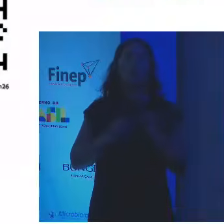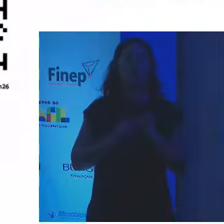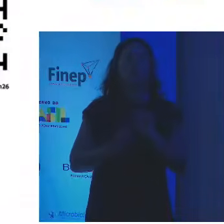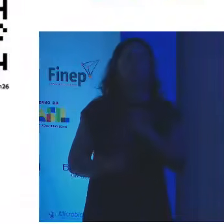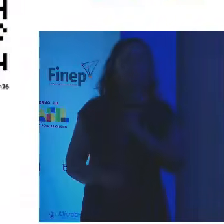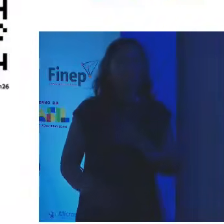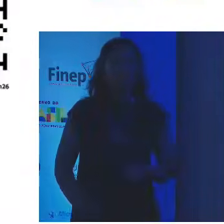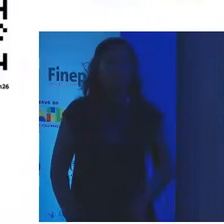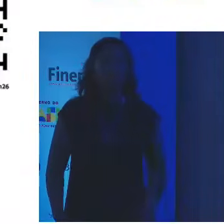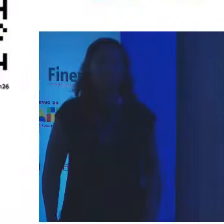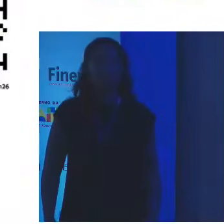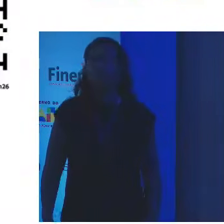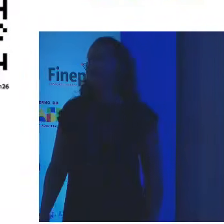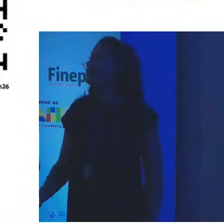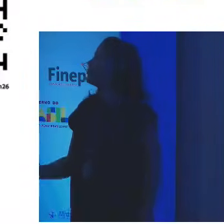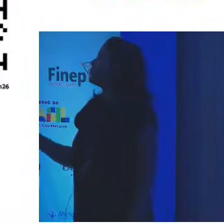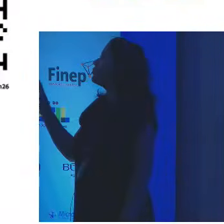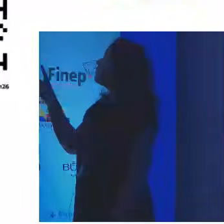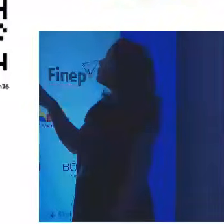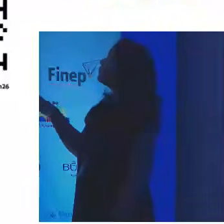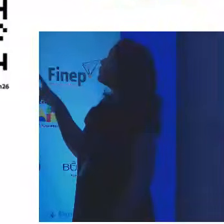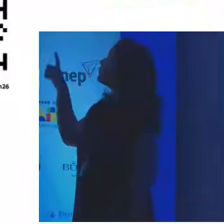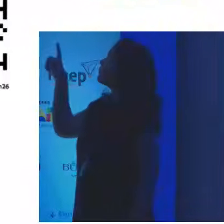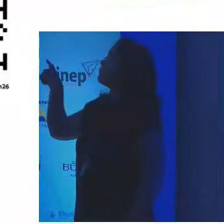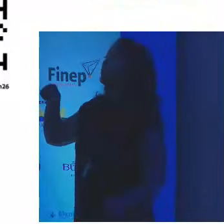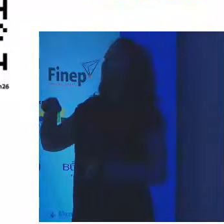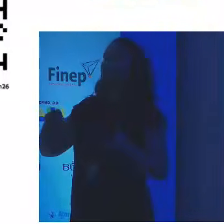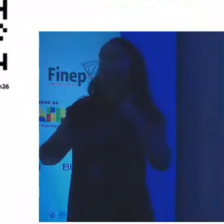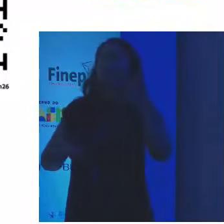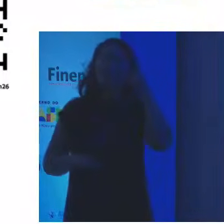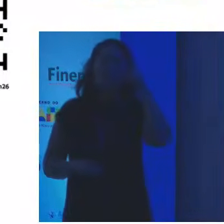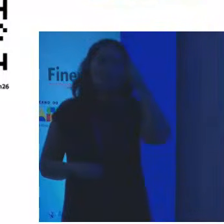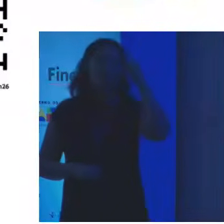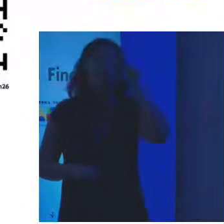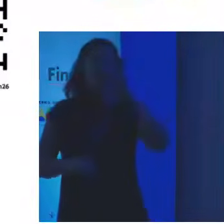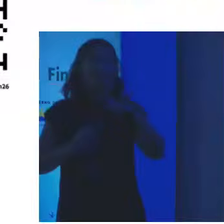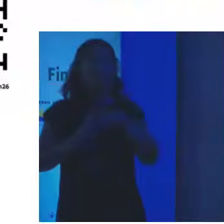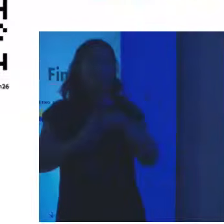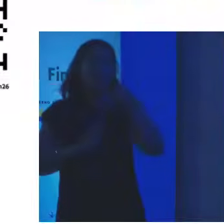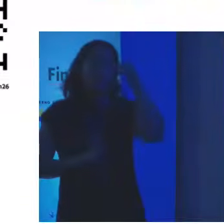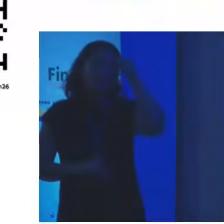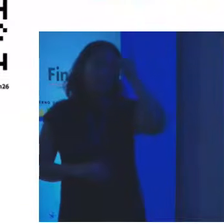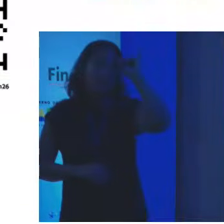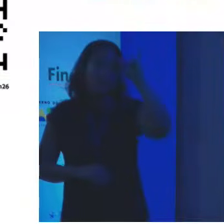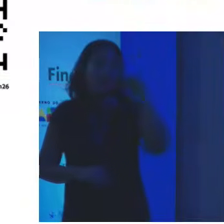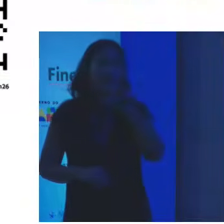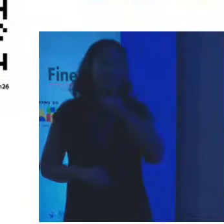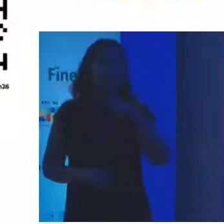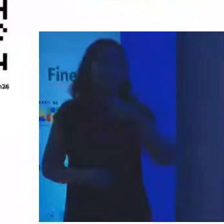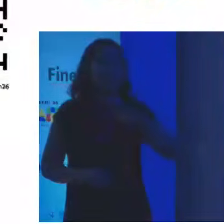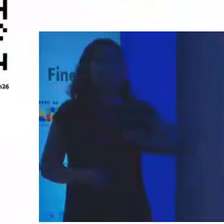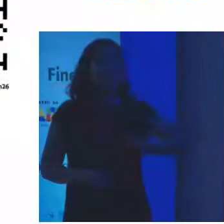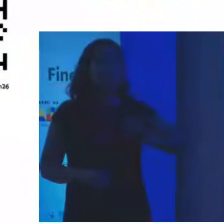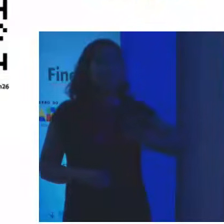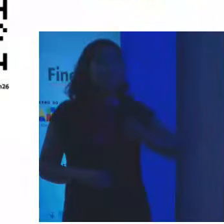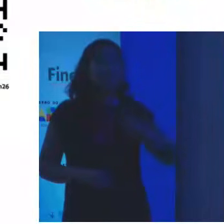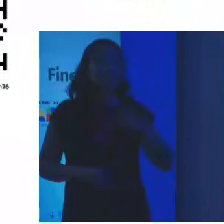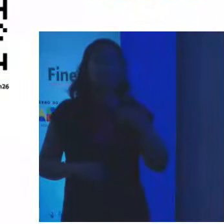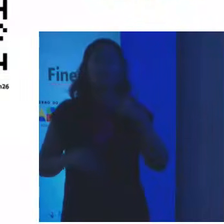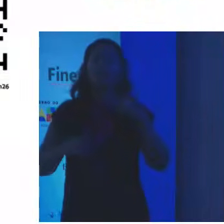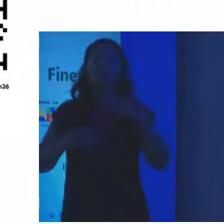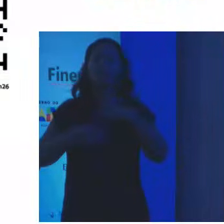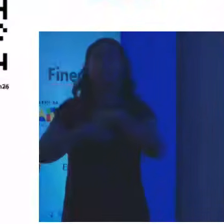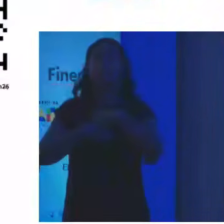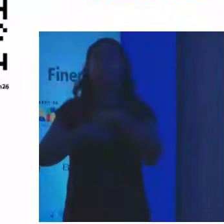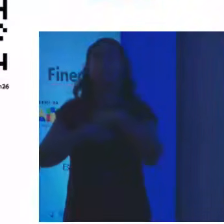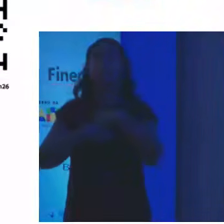There is an idea that maybe before, to prevent the sargassum to reach the beach where they can create some damages, you